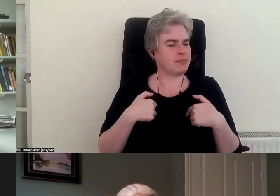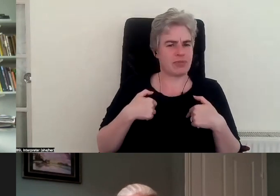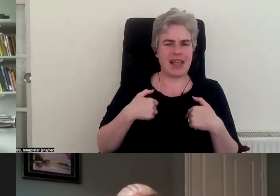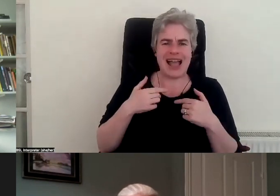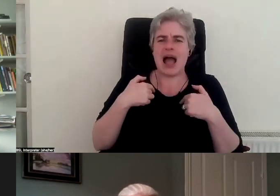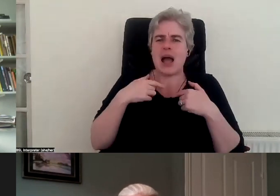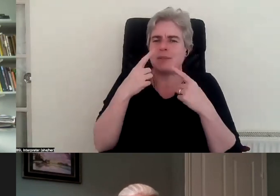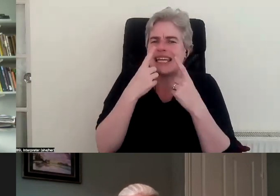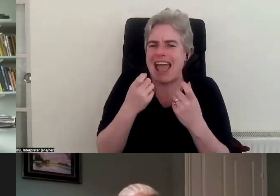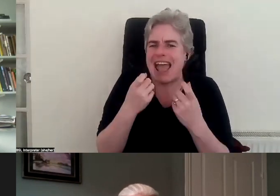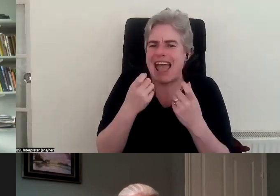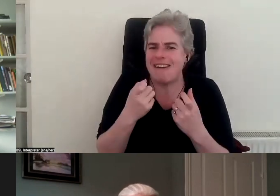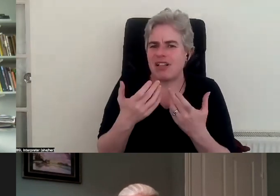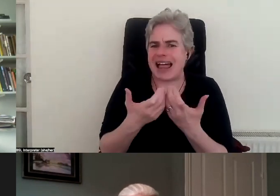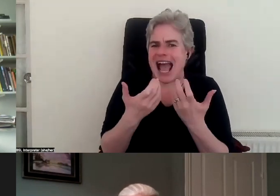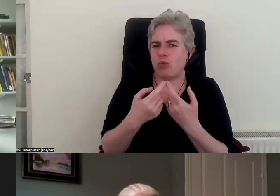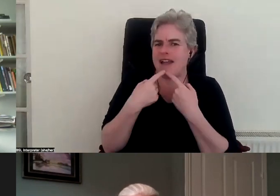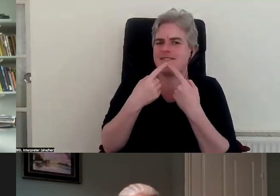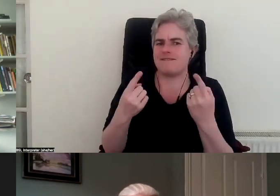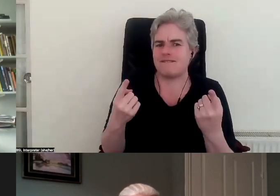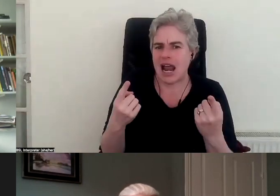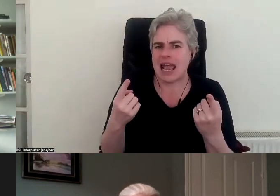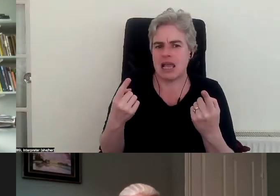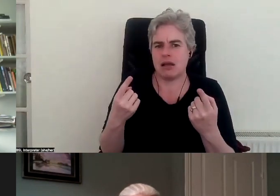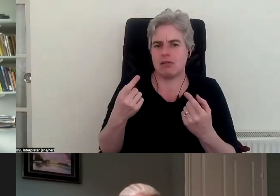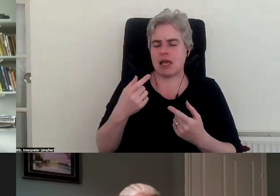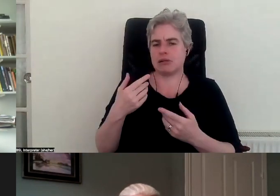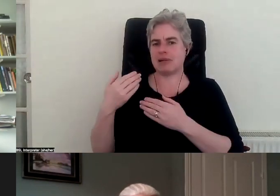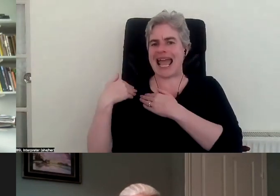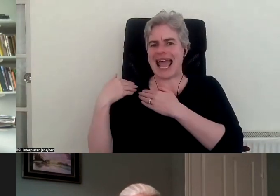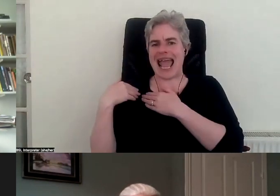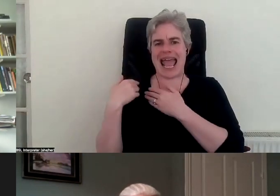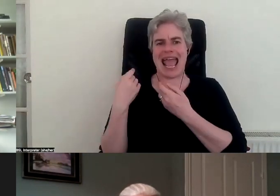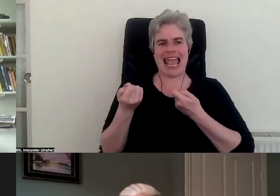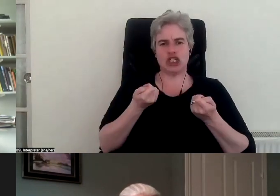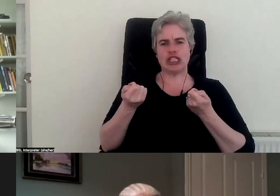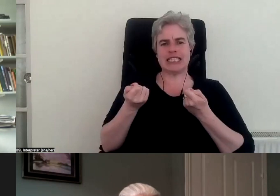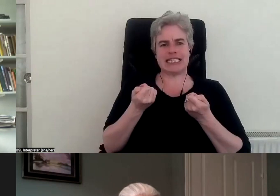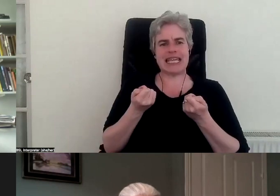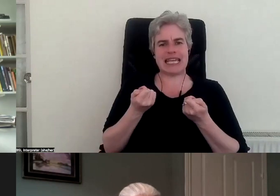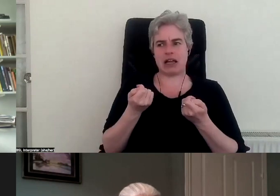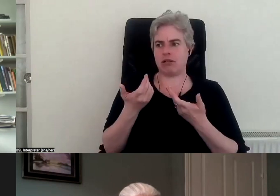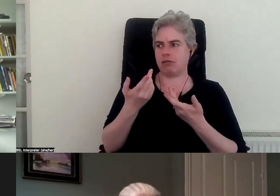careful in framing that agency and a sense of how we